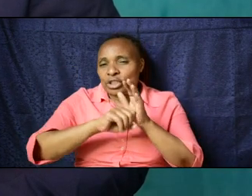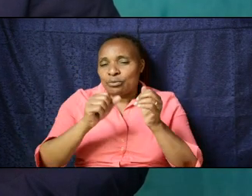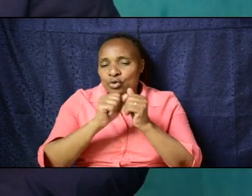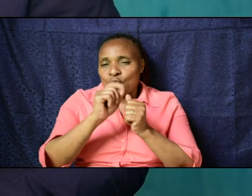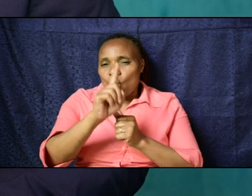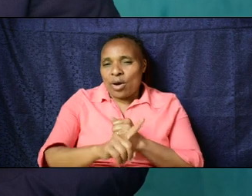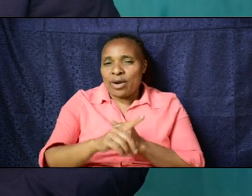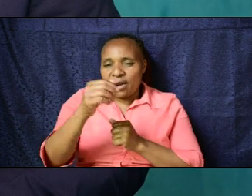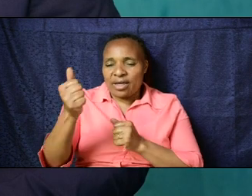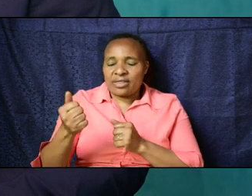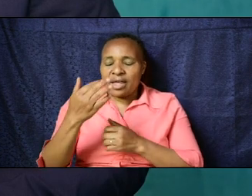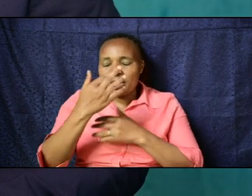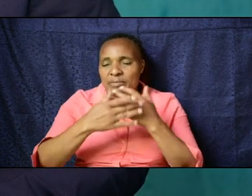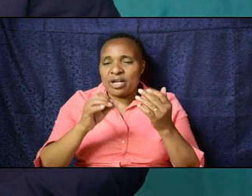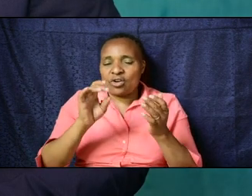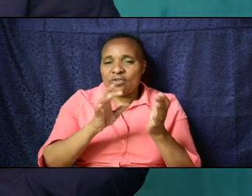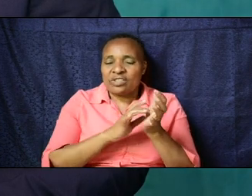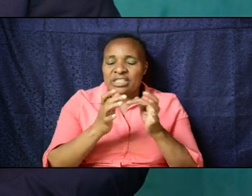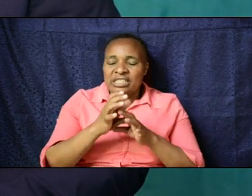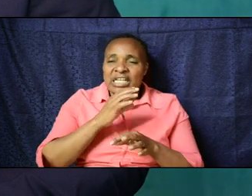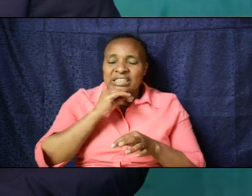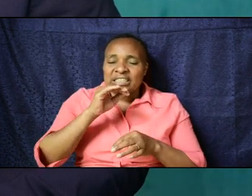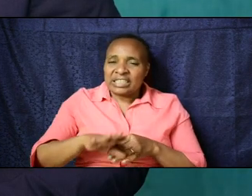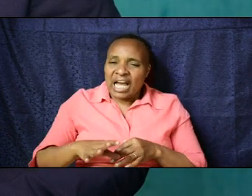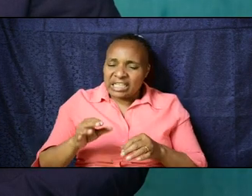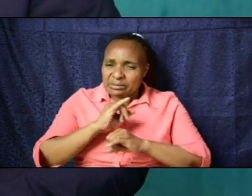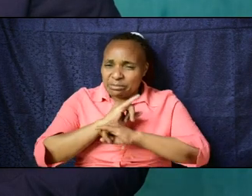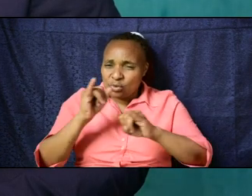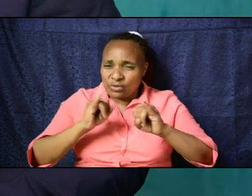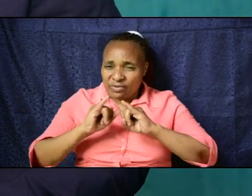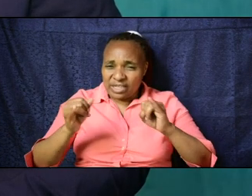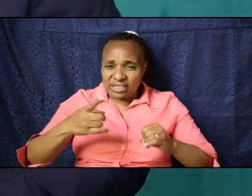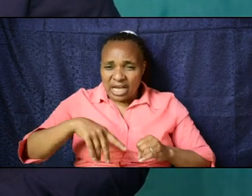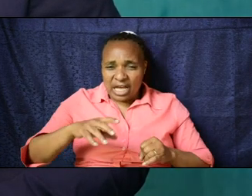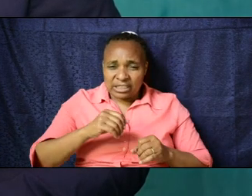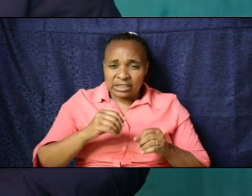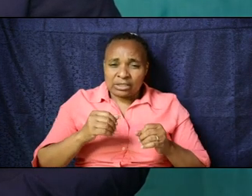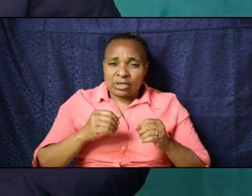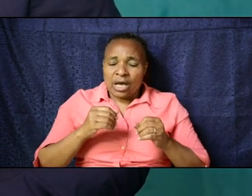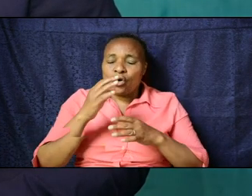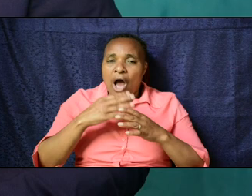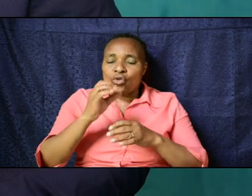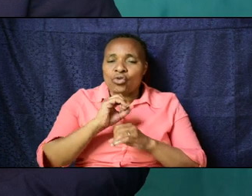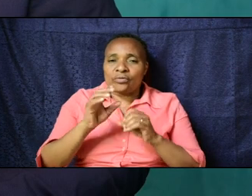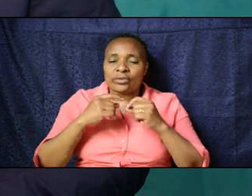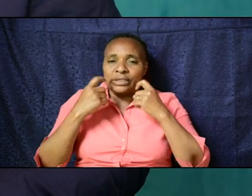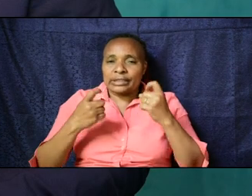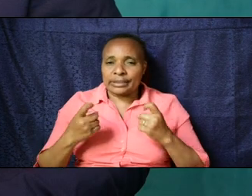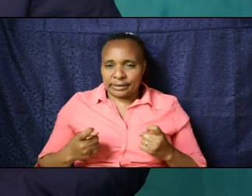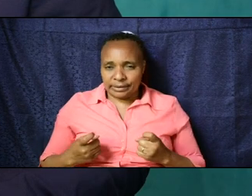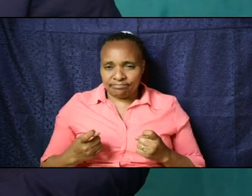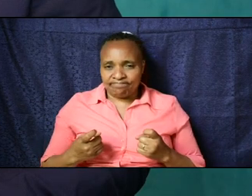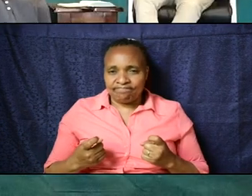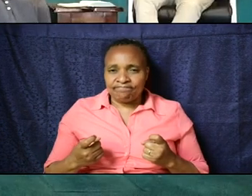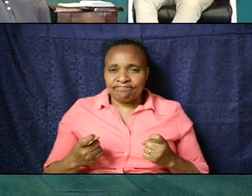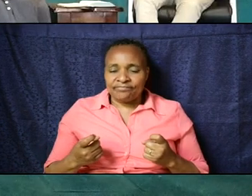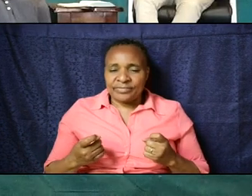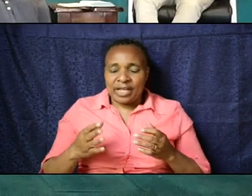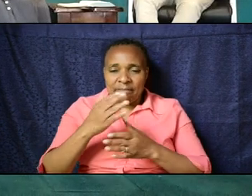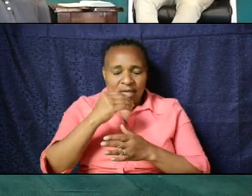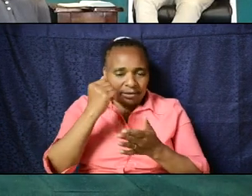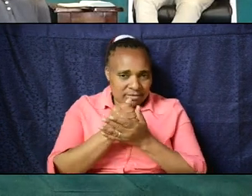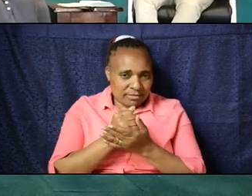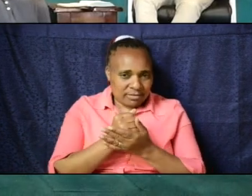another, and the blood of Jesus, his son, purifies us from all sin. Yeah.